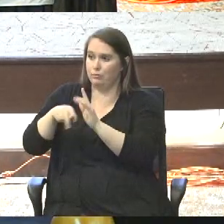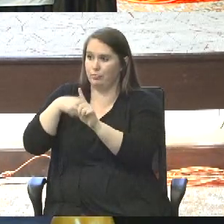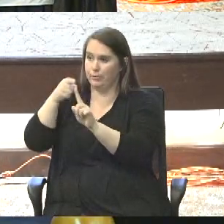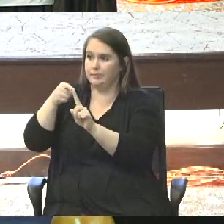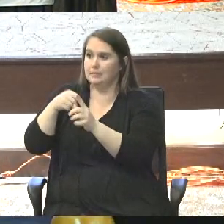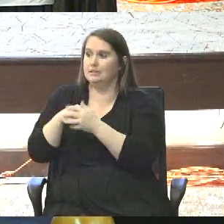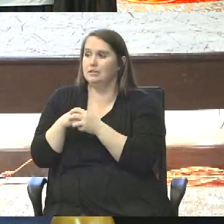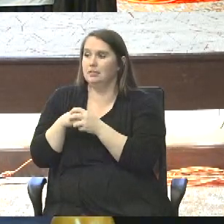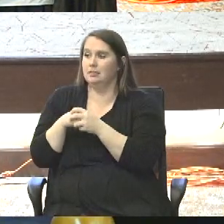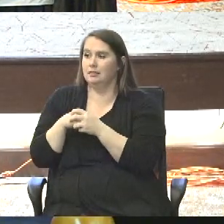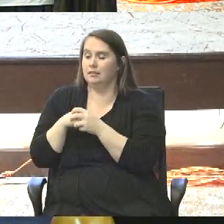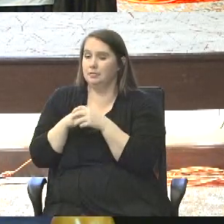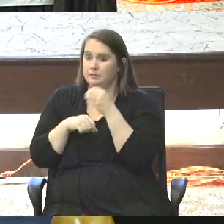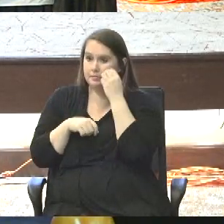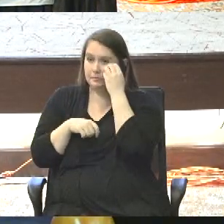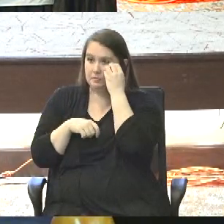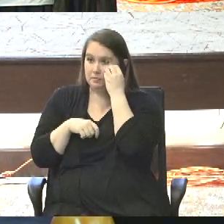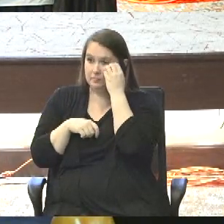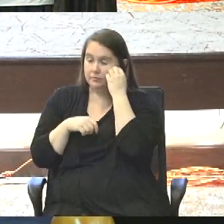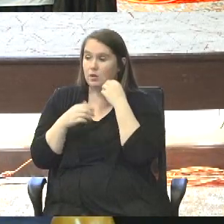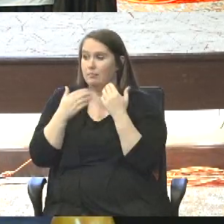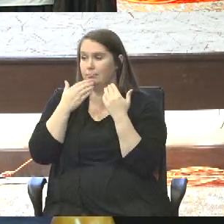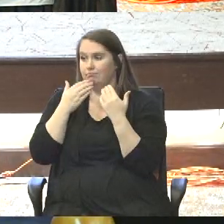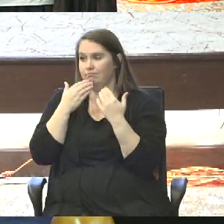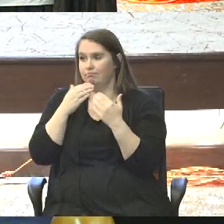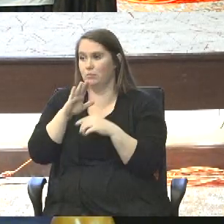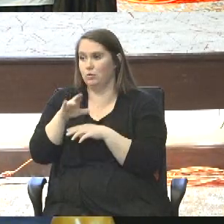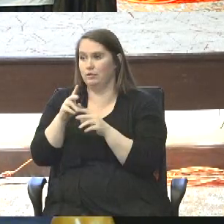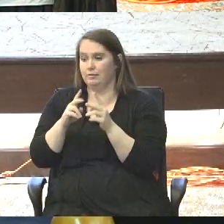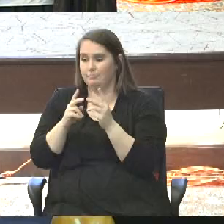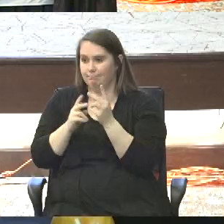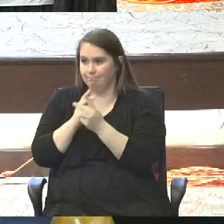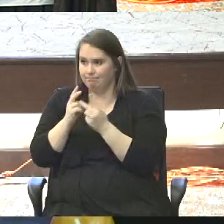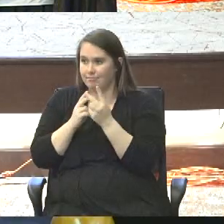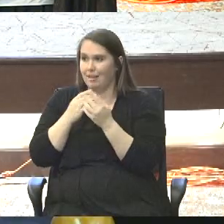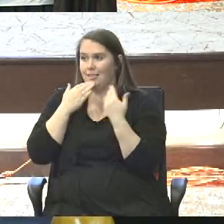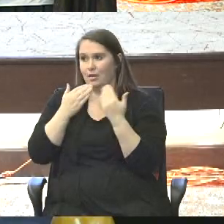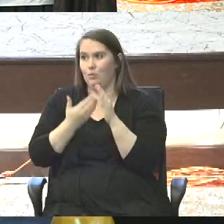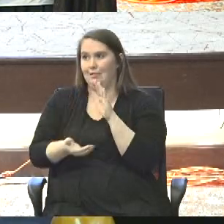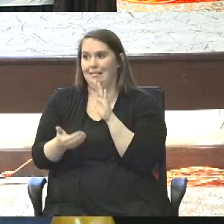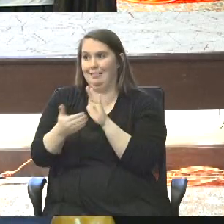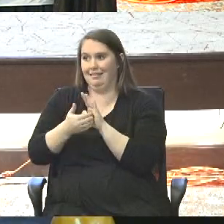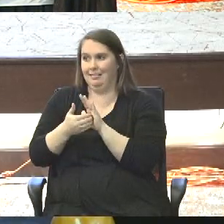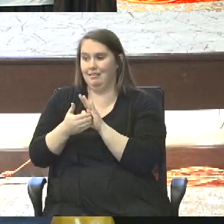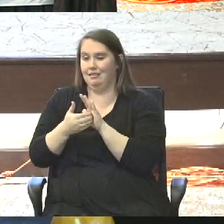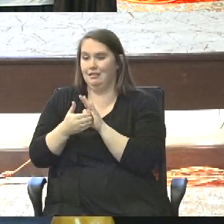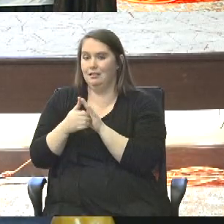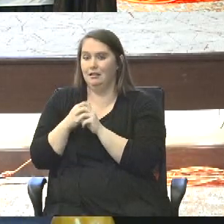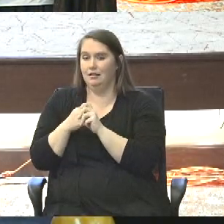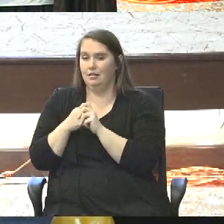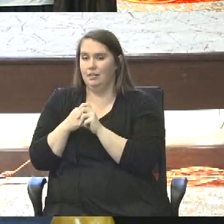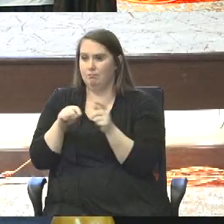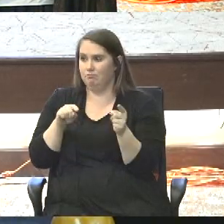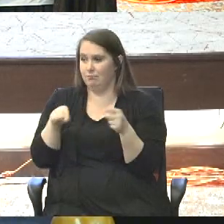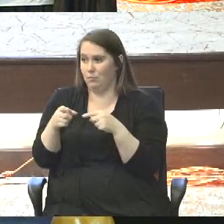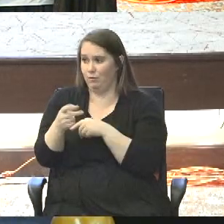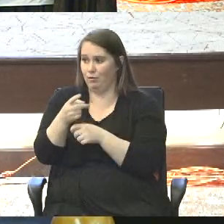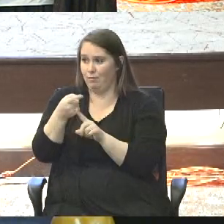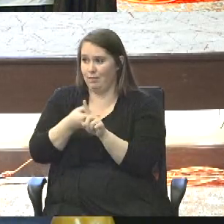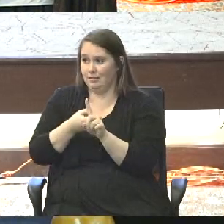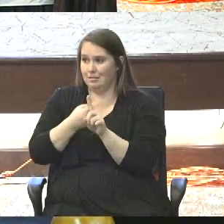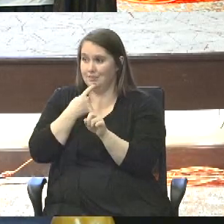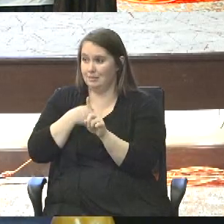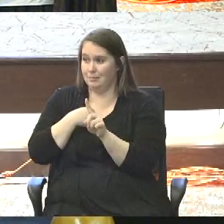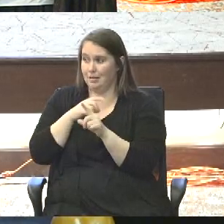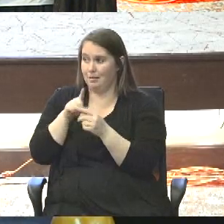one that shines brightly. So I appreciate your presentation, and thanks again. We'll be keeping track. You're going to come in a few more months and tell